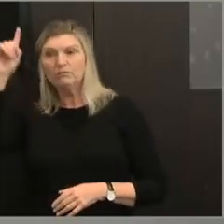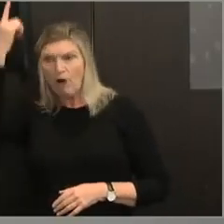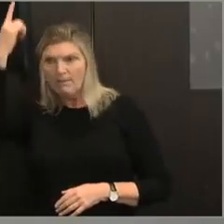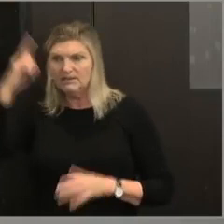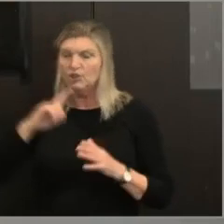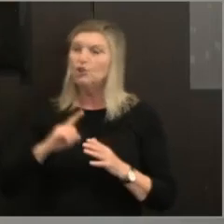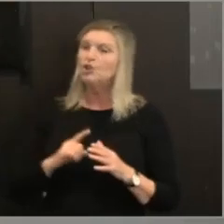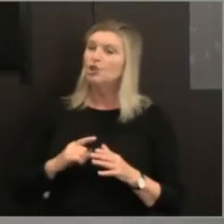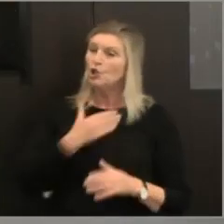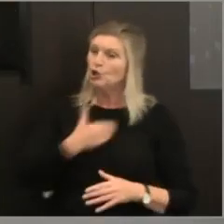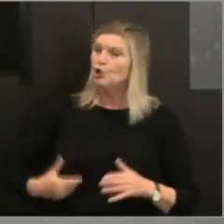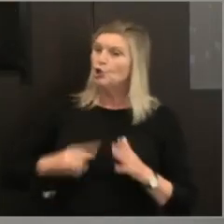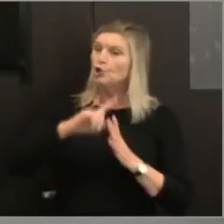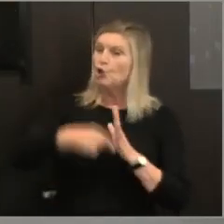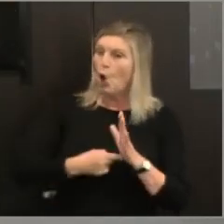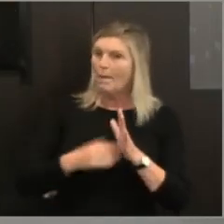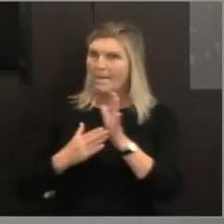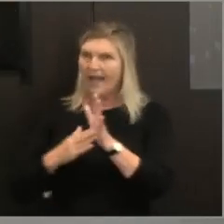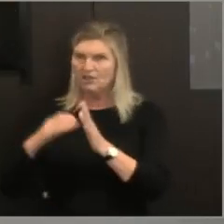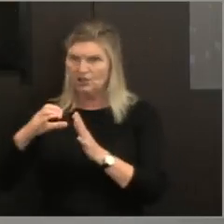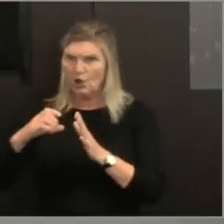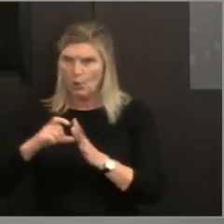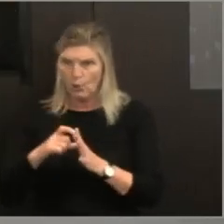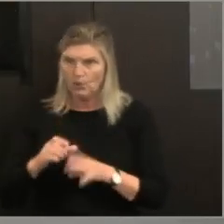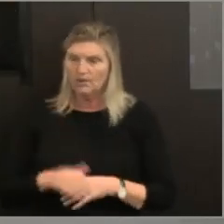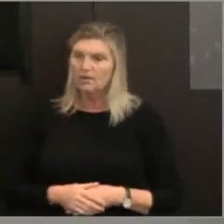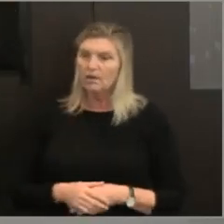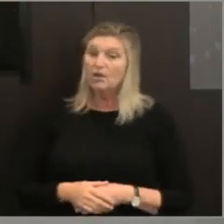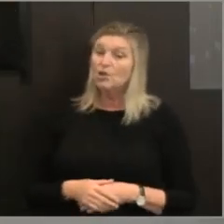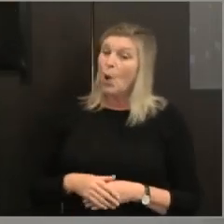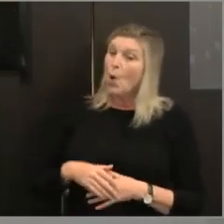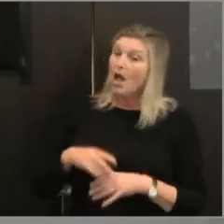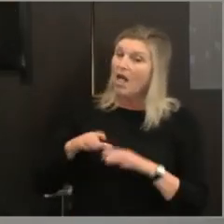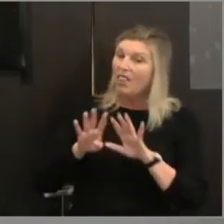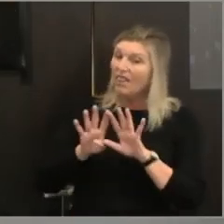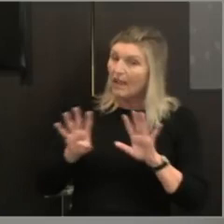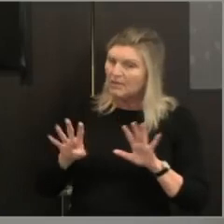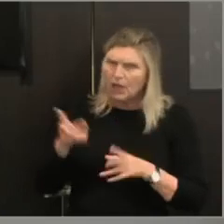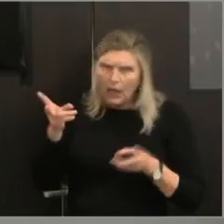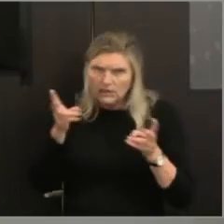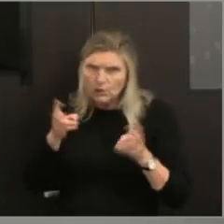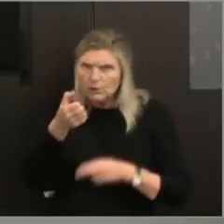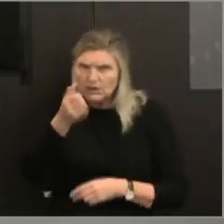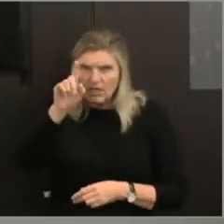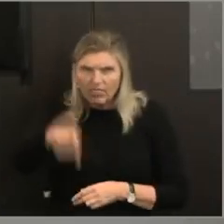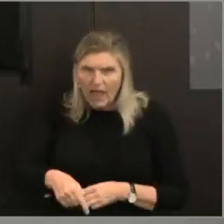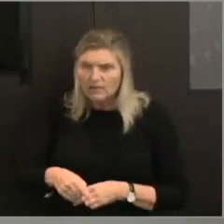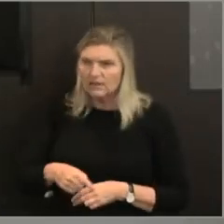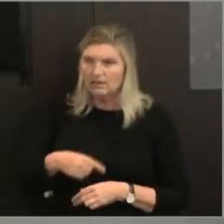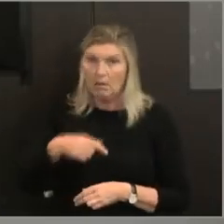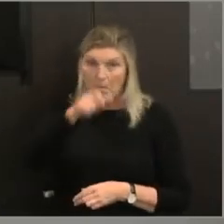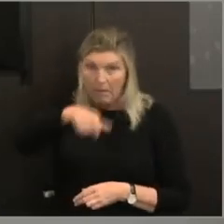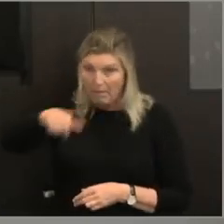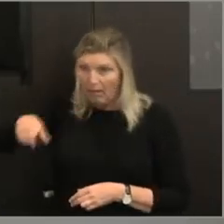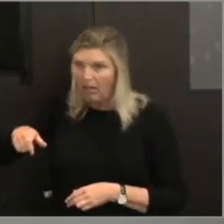Macdonald. The Commission heard from more than 6,000 witnesses, most of whom survived the experience